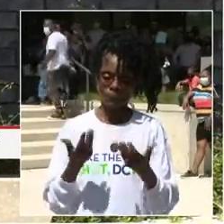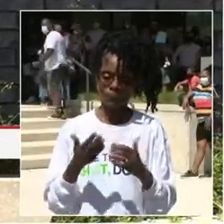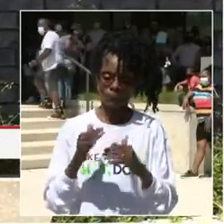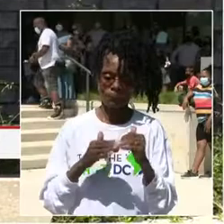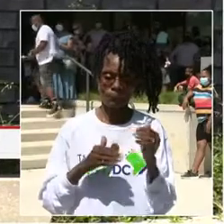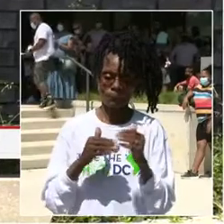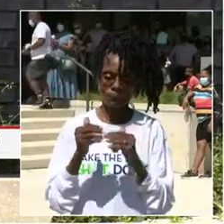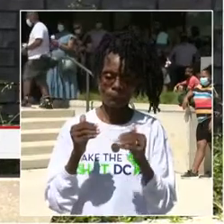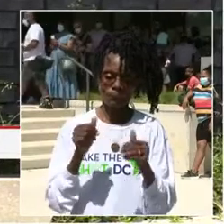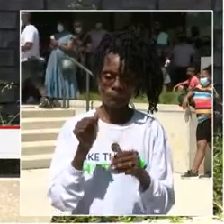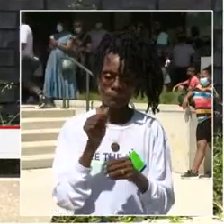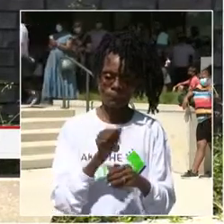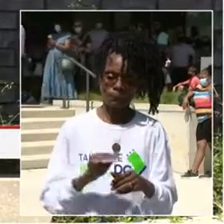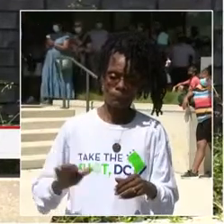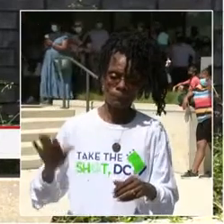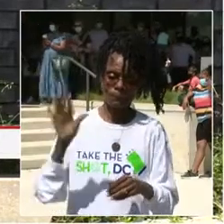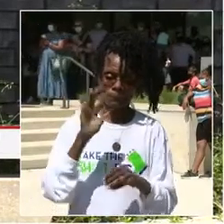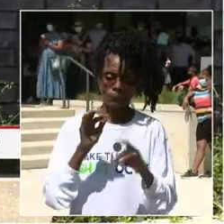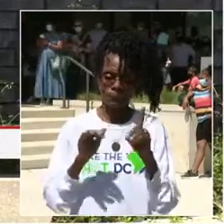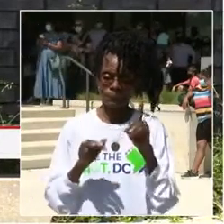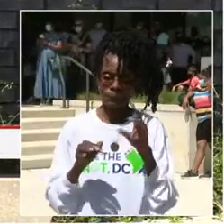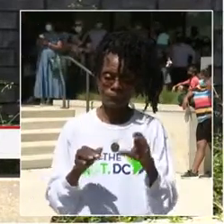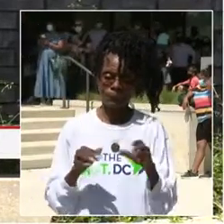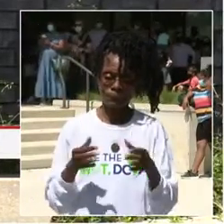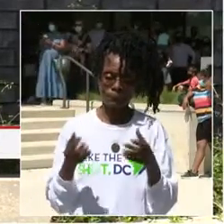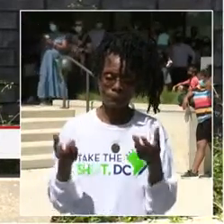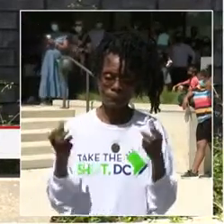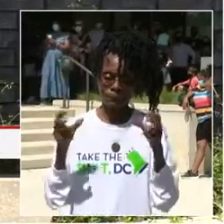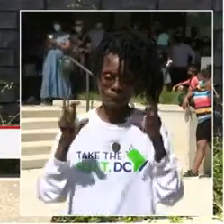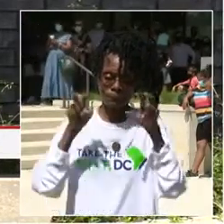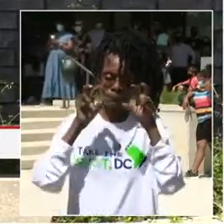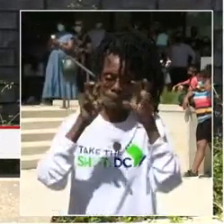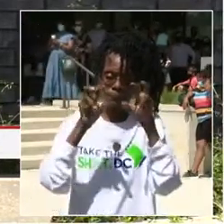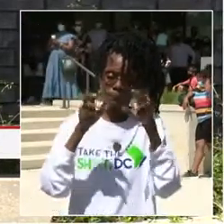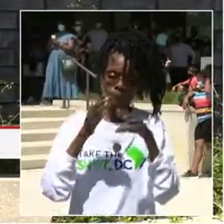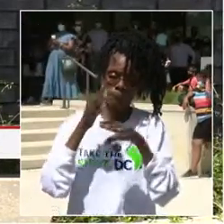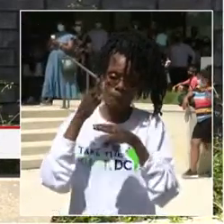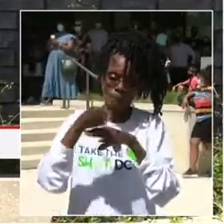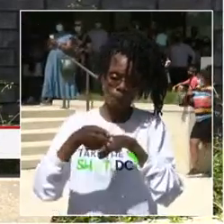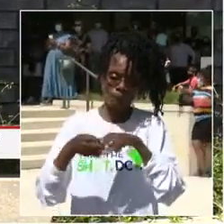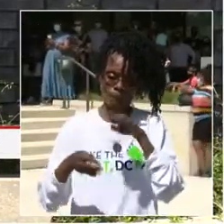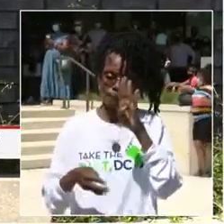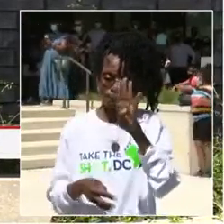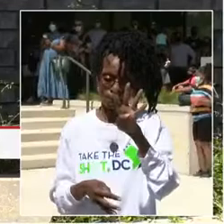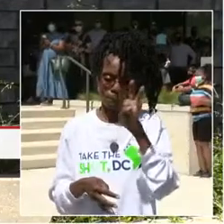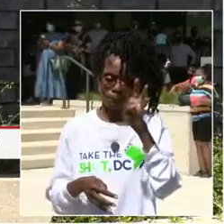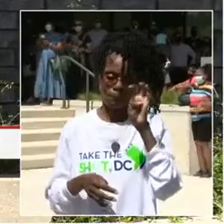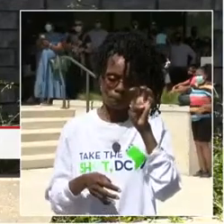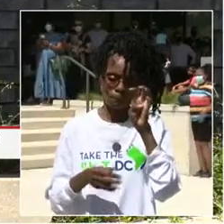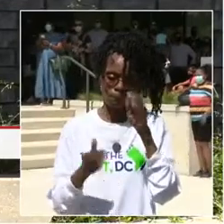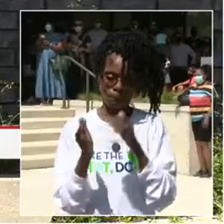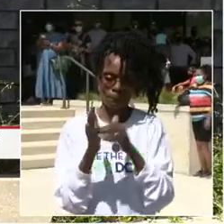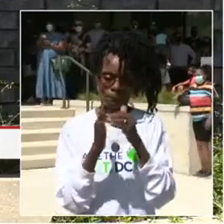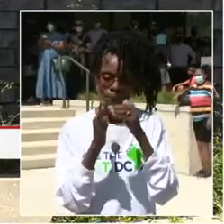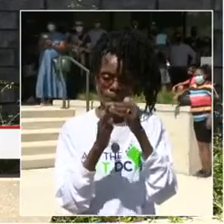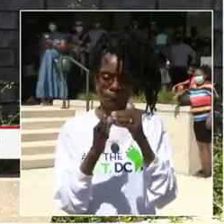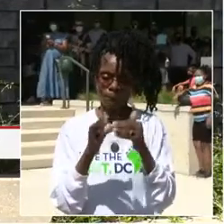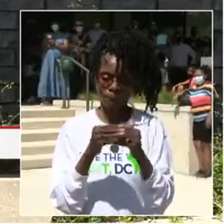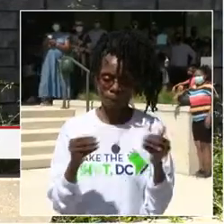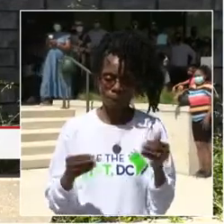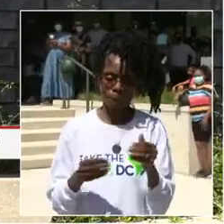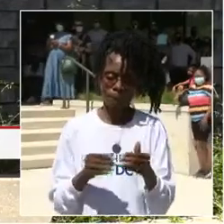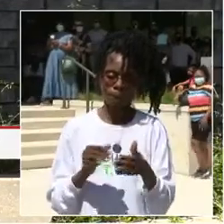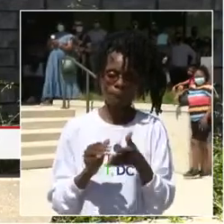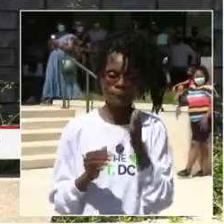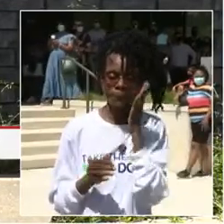more than $4 billion. Some students have waited longer than others to have their renovated facilities, and the students of